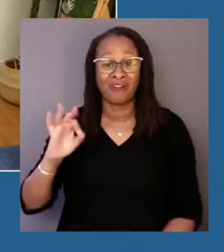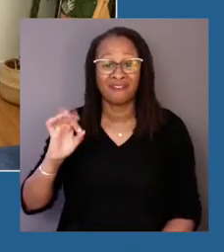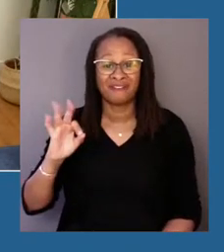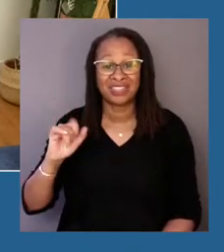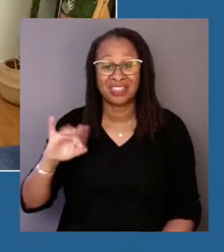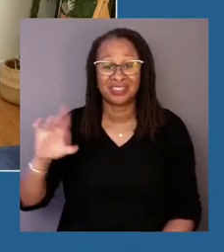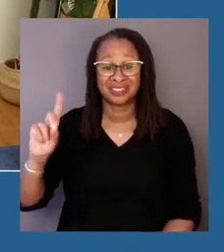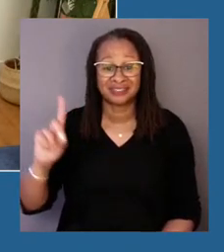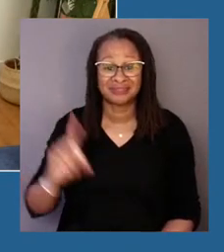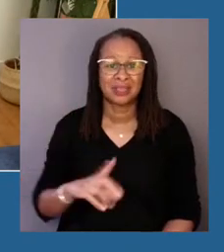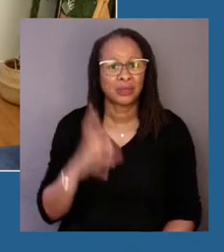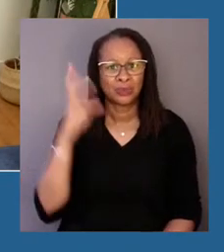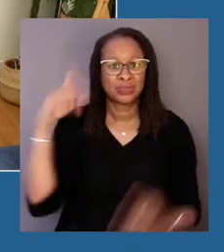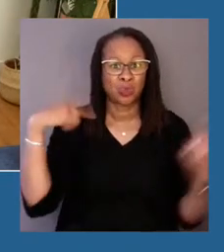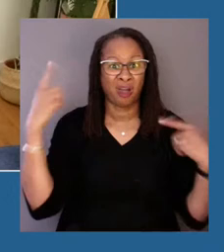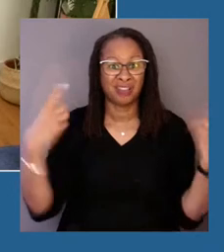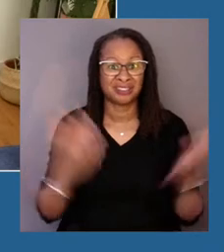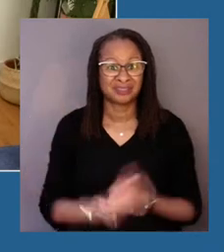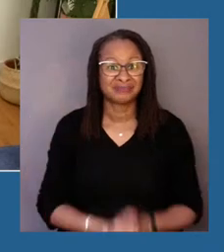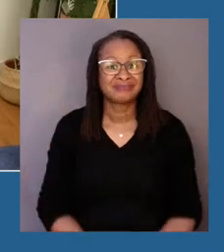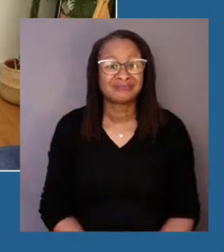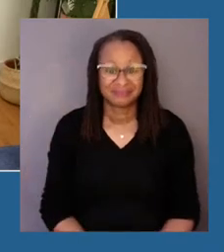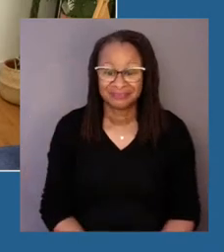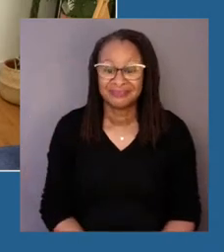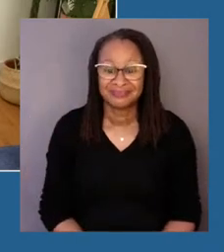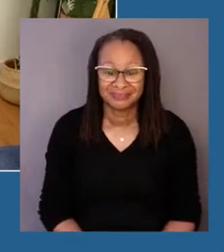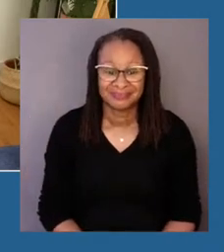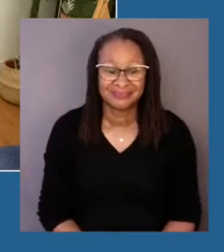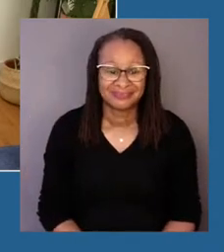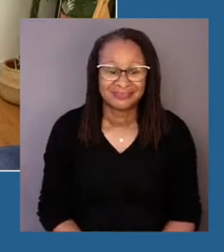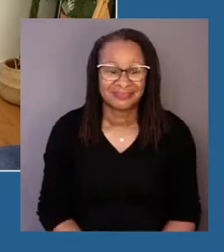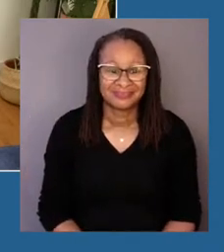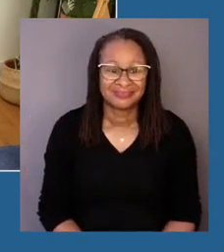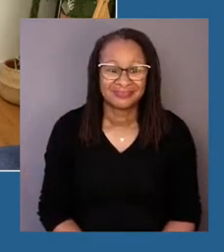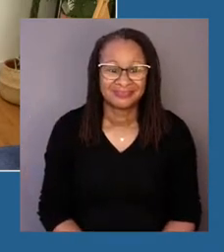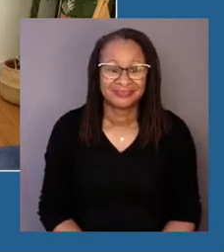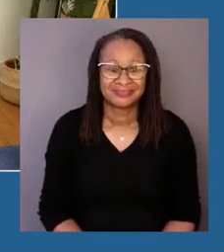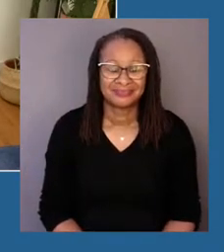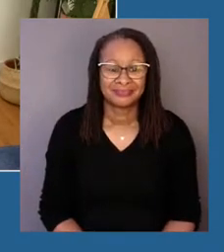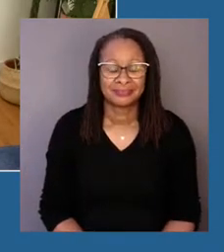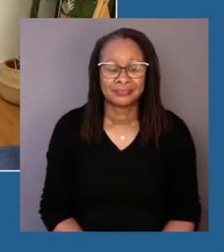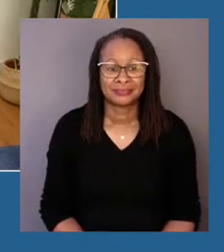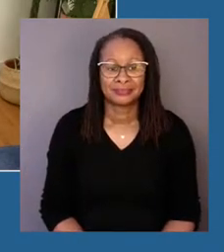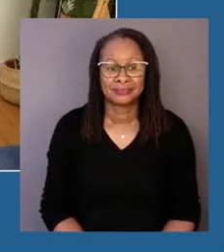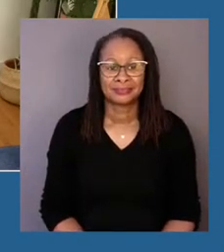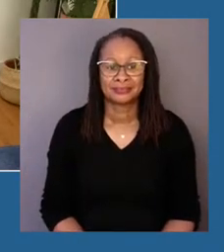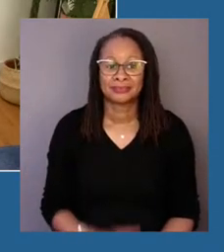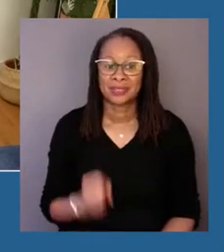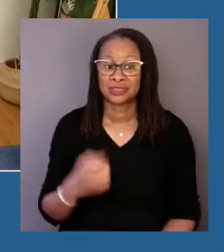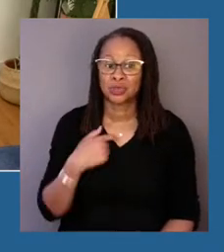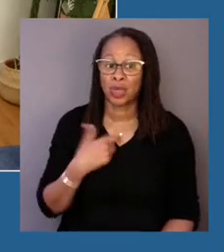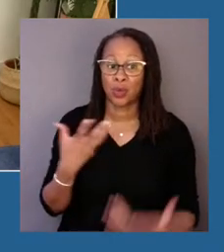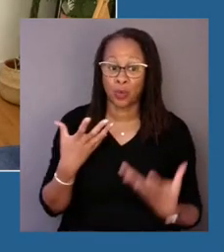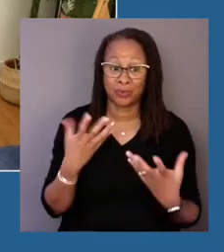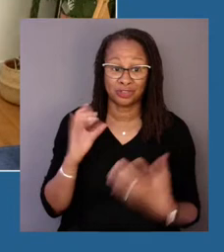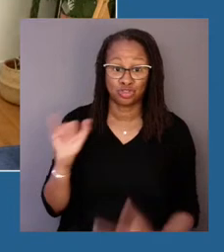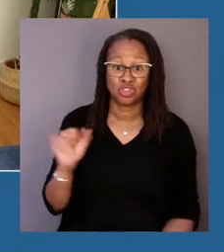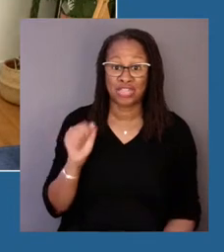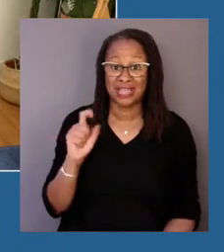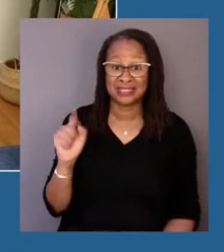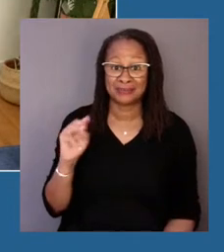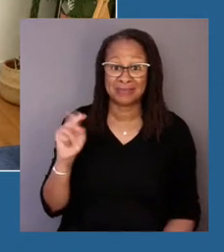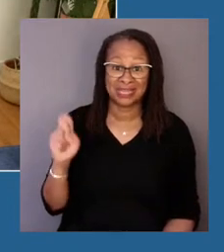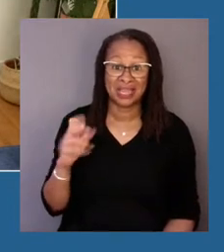It's wild. Yeah. This is really wild. So I want to, Jasmine, I had something I wanted to